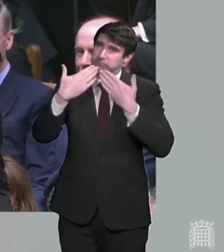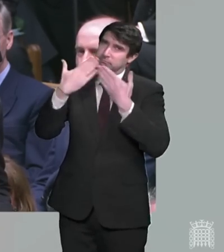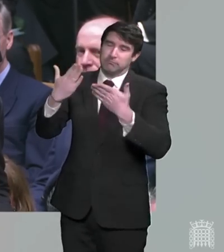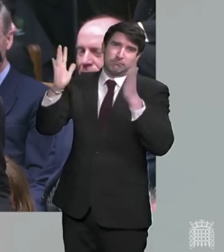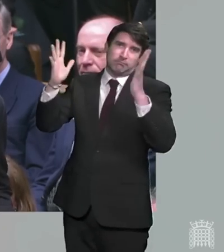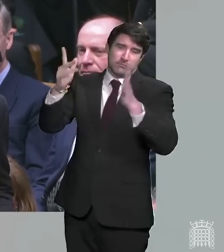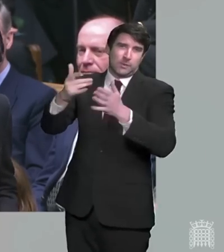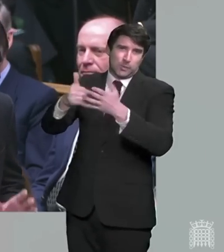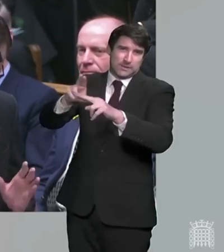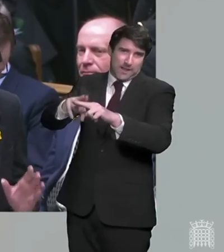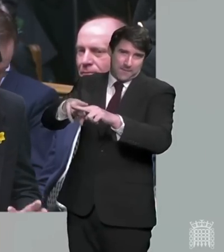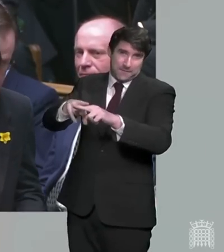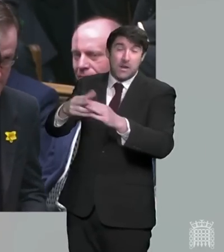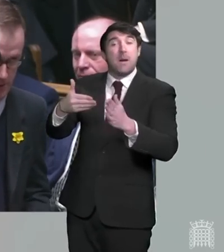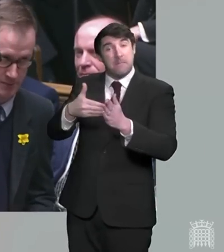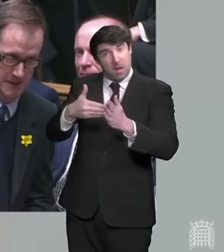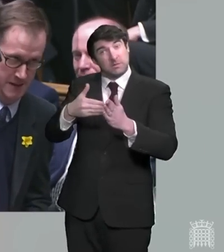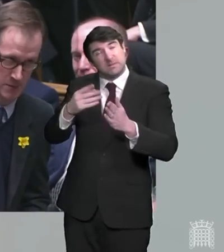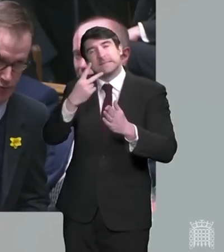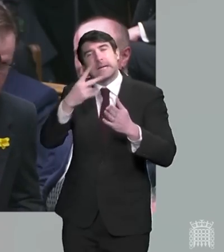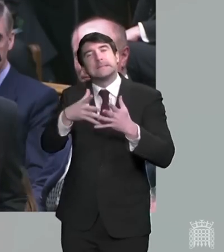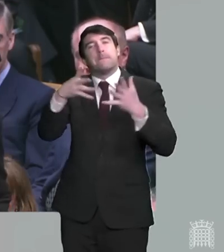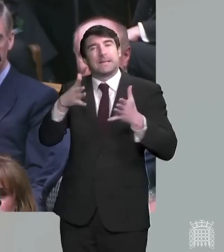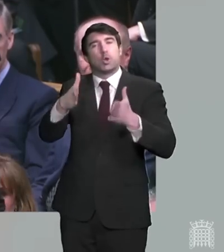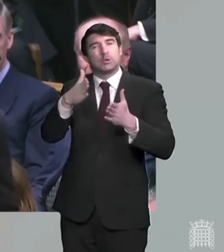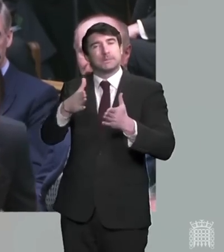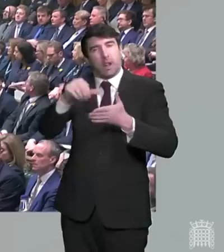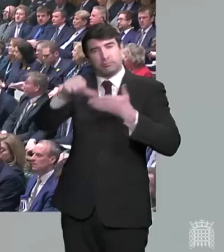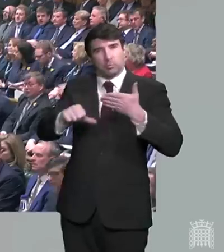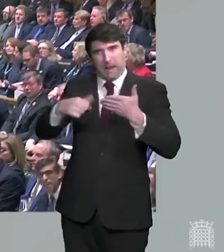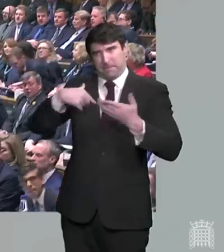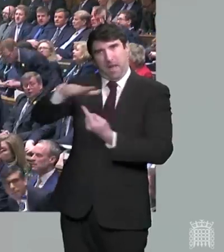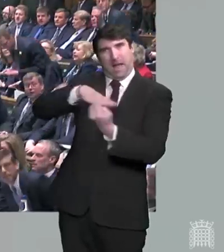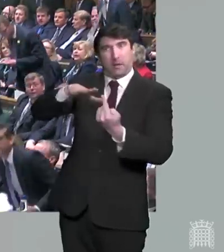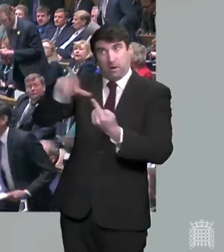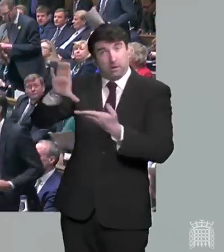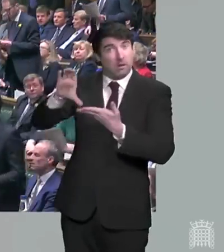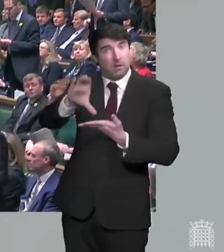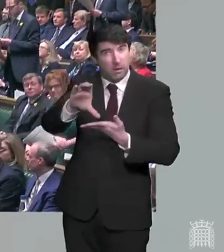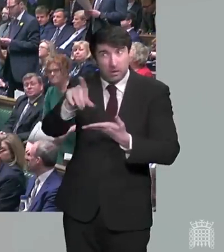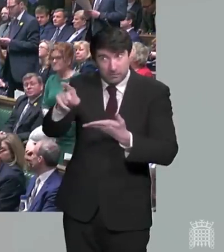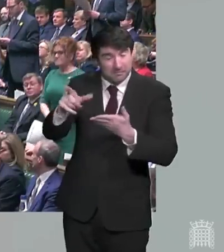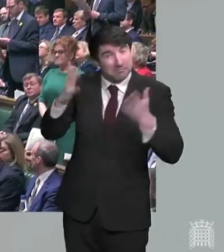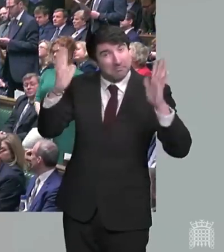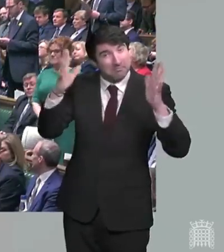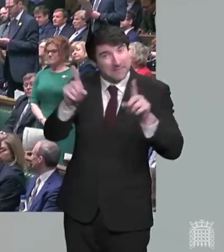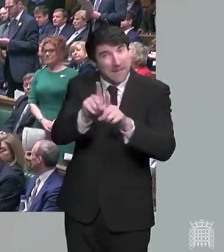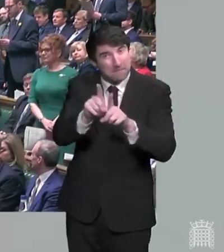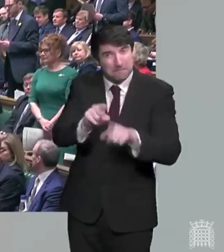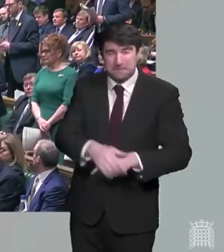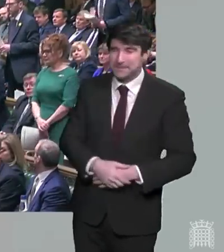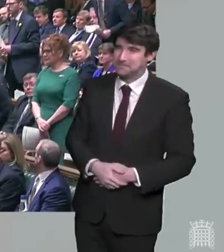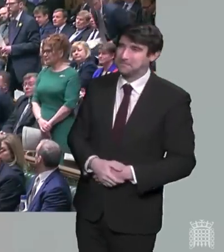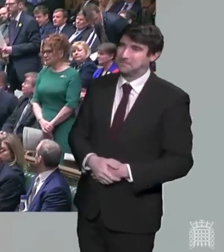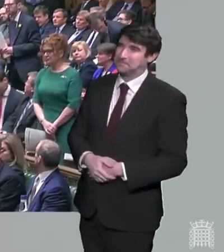Medical Centre and City Hospitals, the second biggest hospital investment programme in the country? Prime Minister. Well, I join my honourable friend